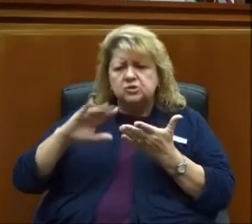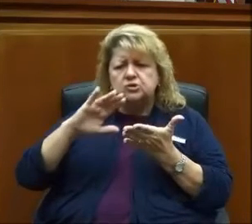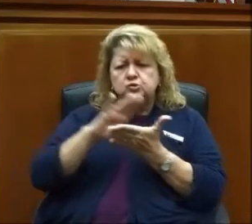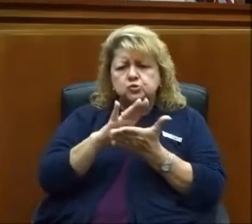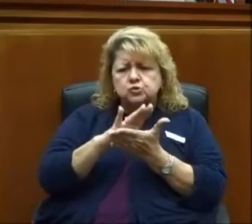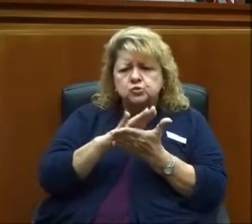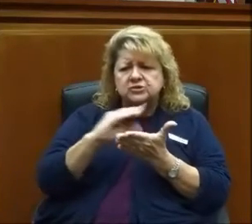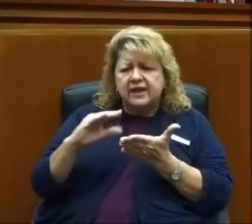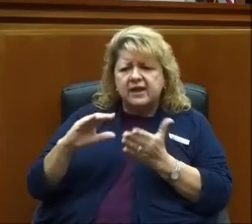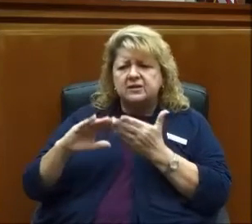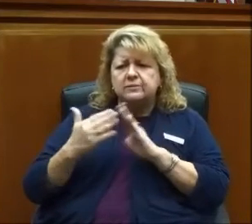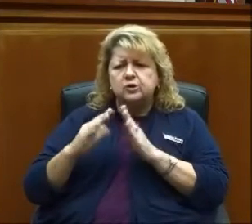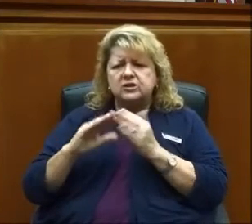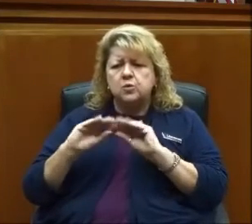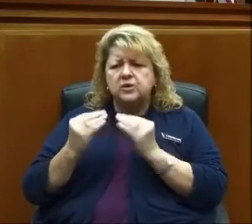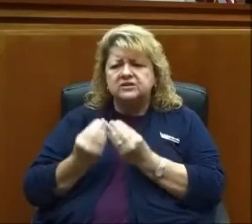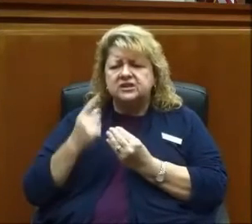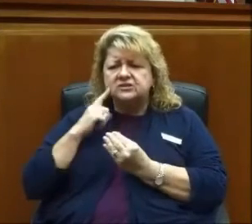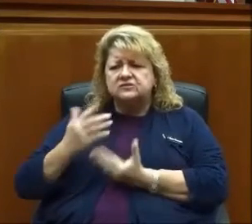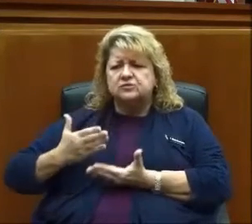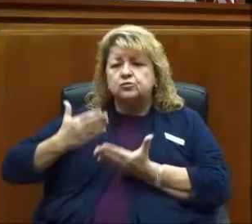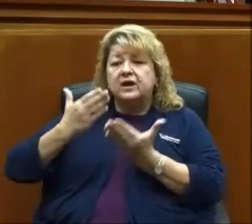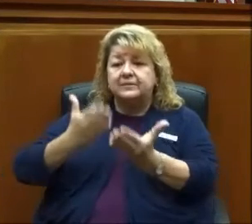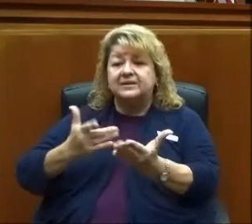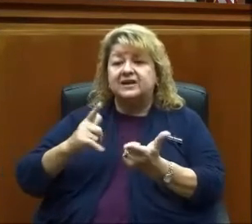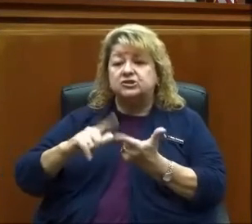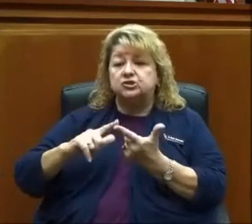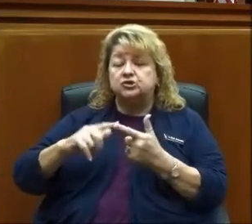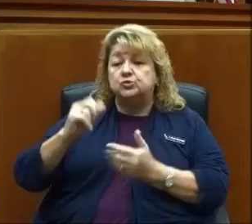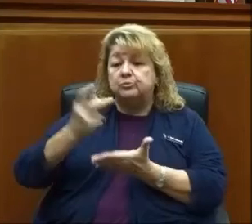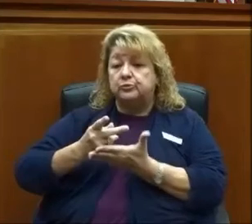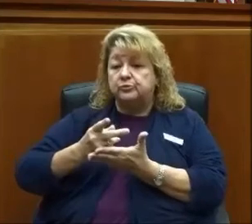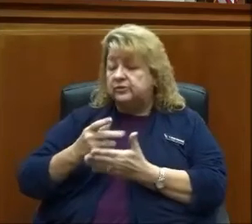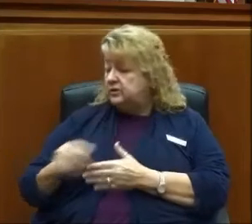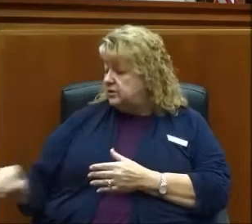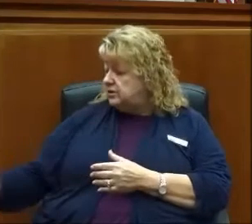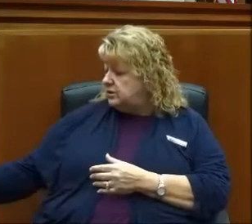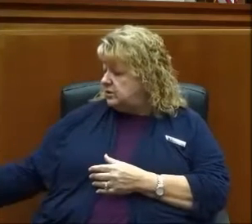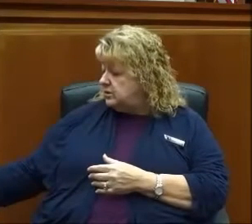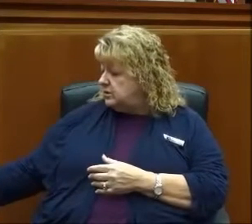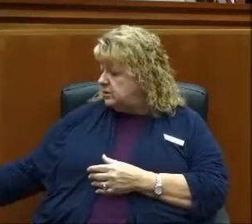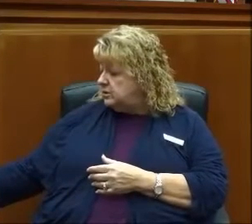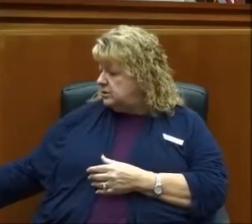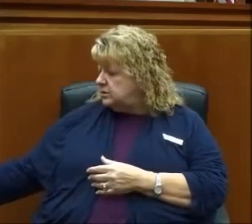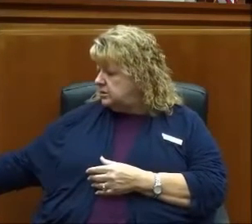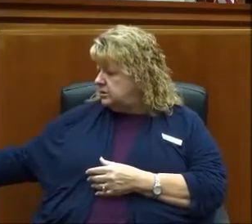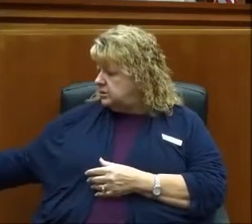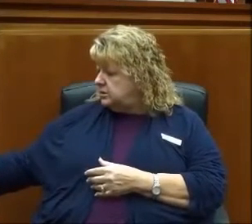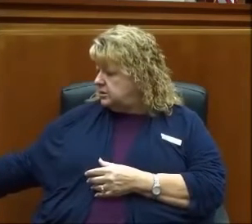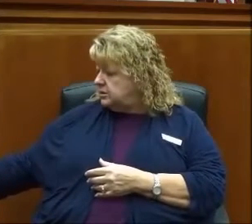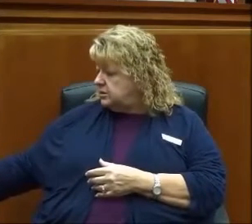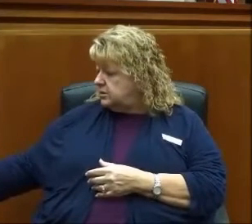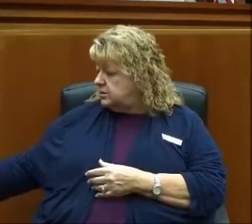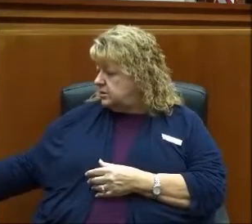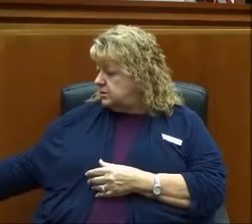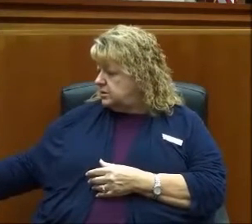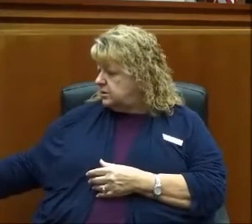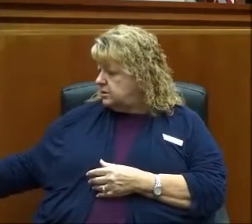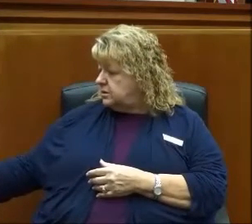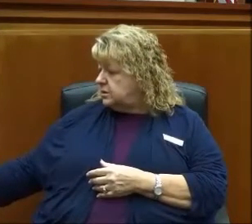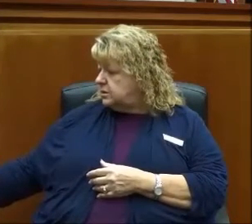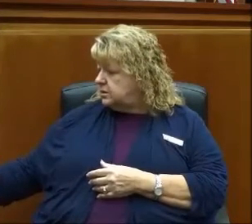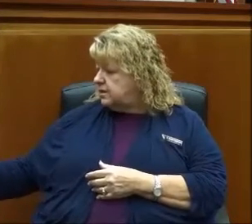other. Recommendation is to approve. An insert which updates the item was included in the packet mail.